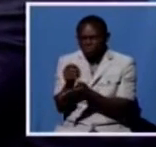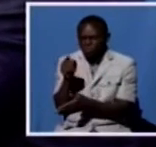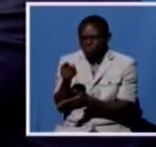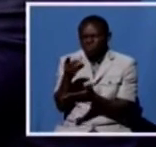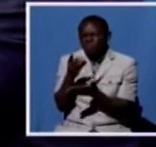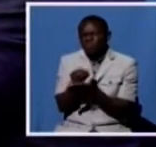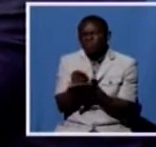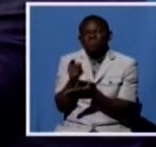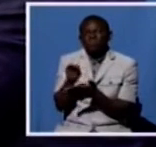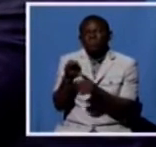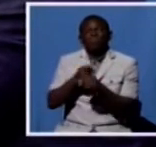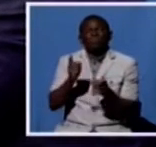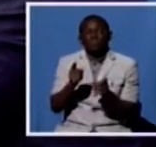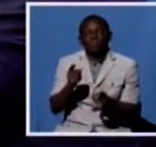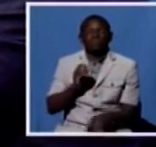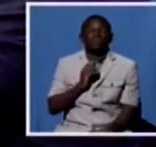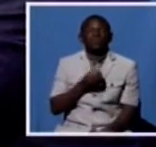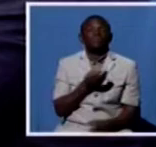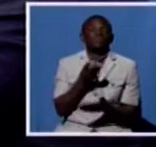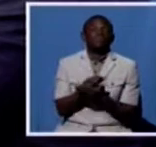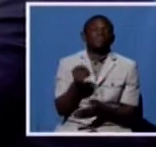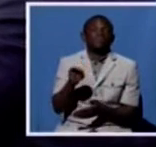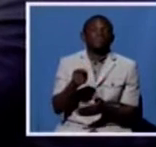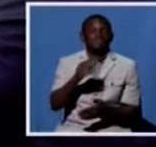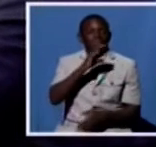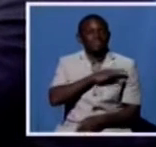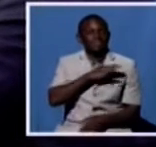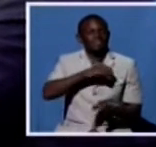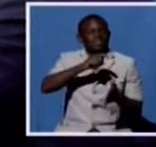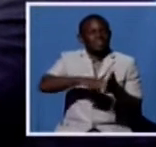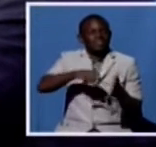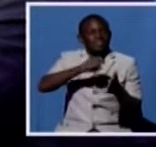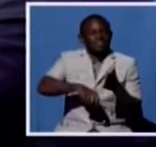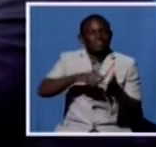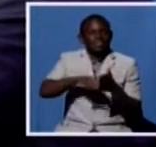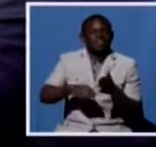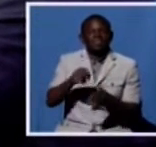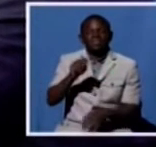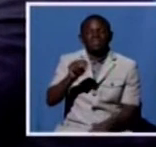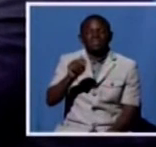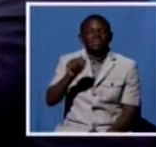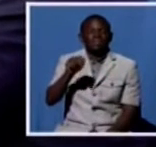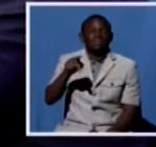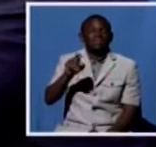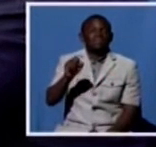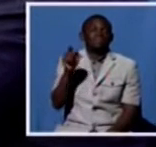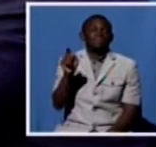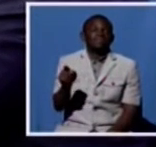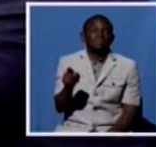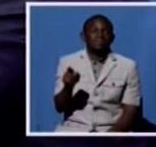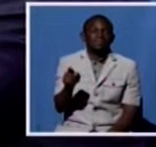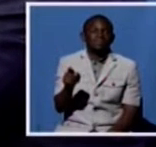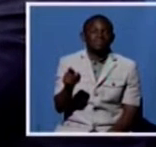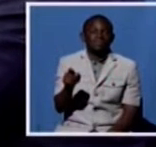I'm sure you remit to NAPSA. And once we pay them as we are repaying them, there is a return on